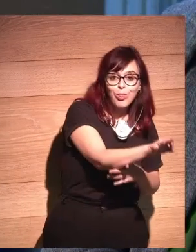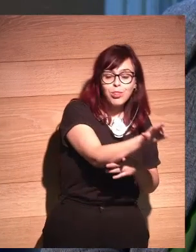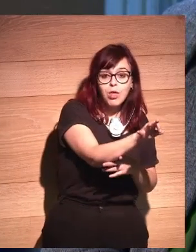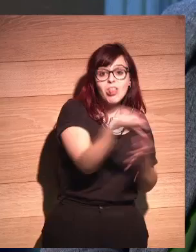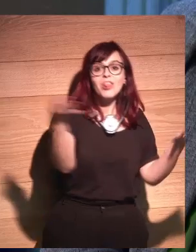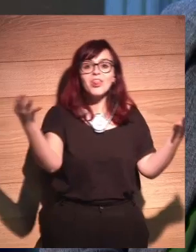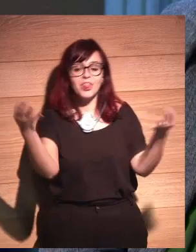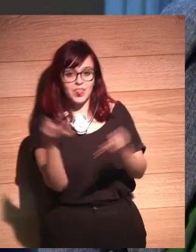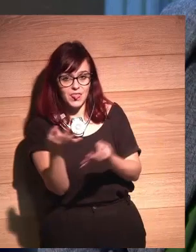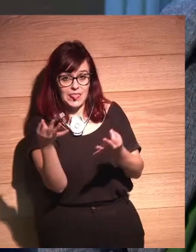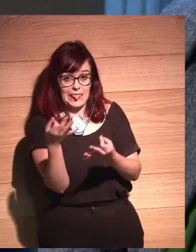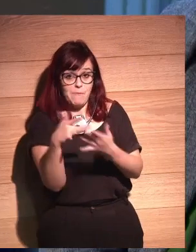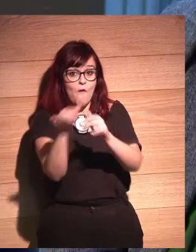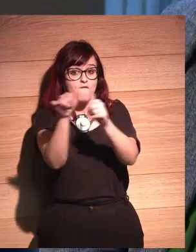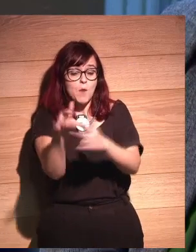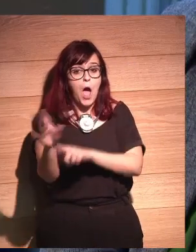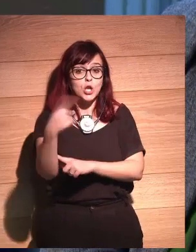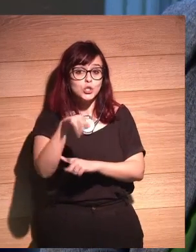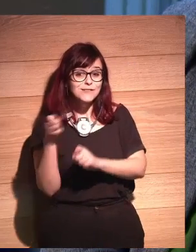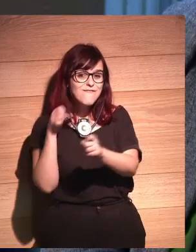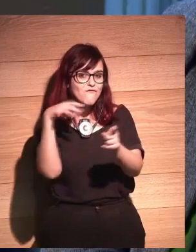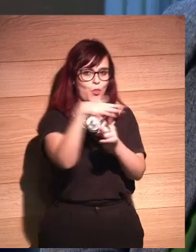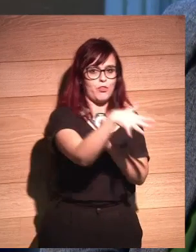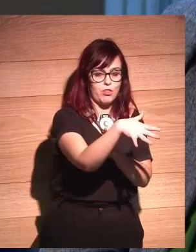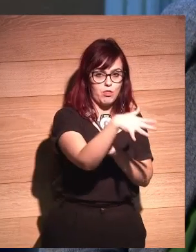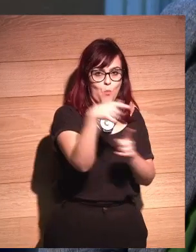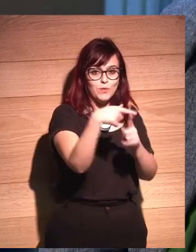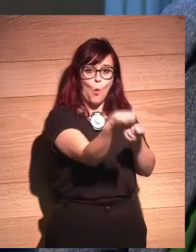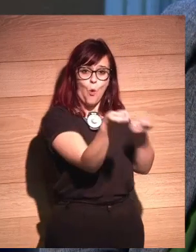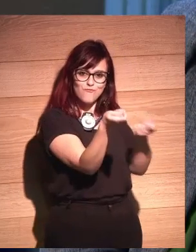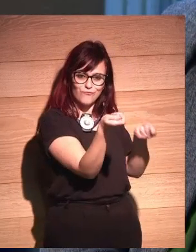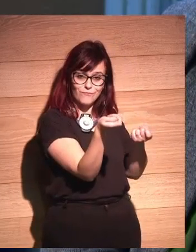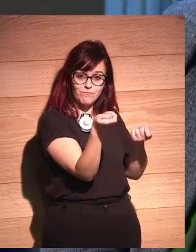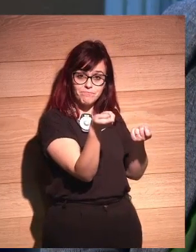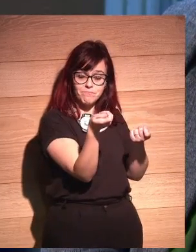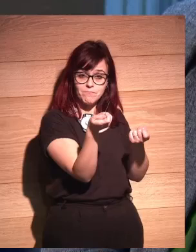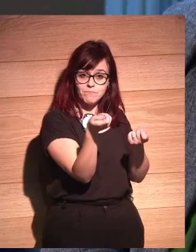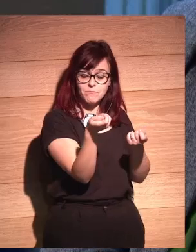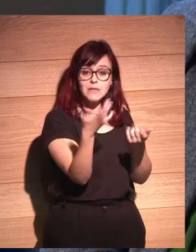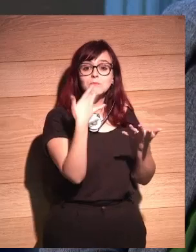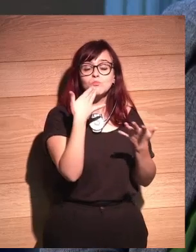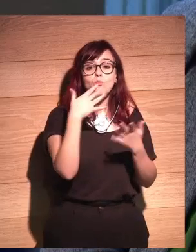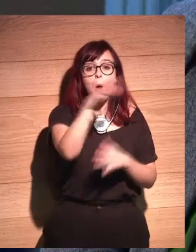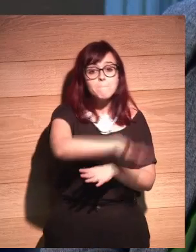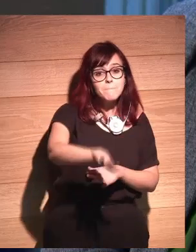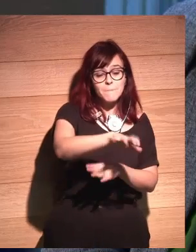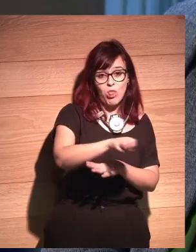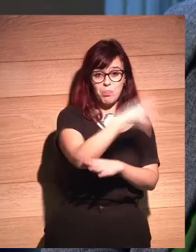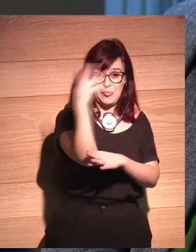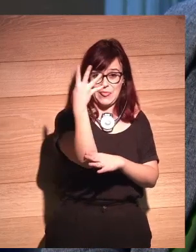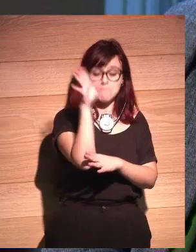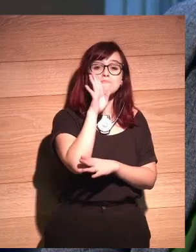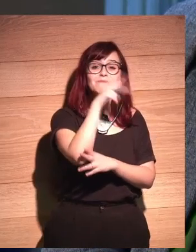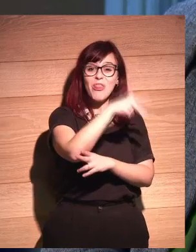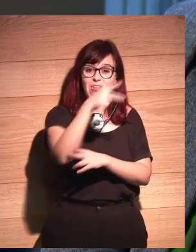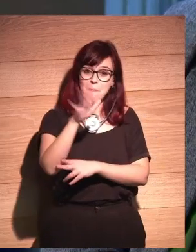our society to do. And I think in that respect, in the Nordics, in Denmark also, they have gone quite